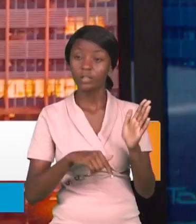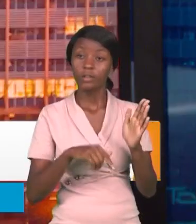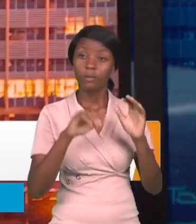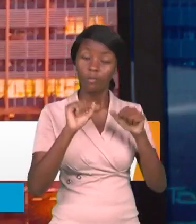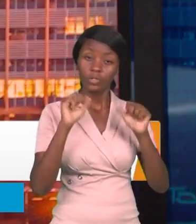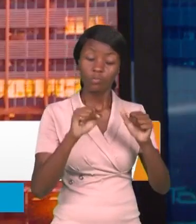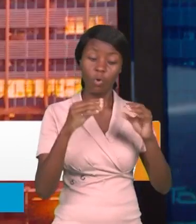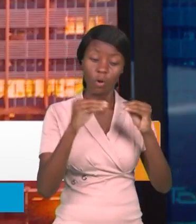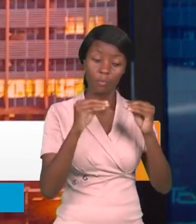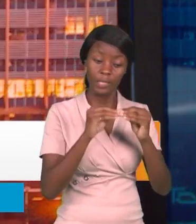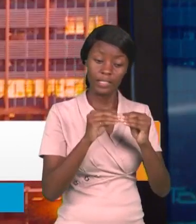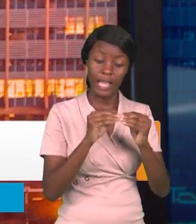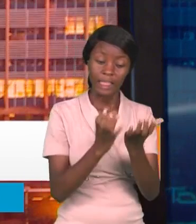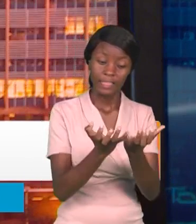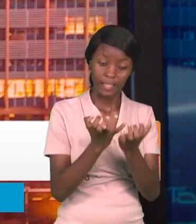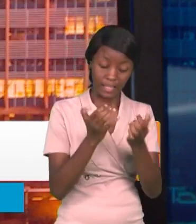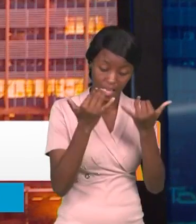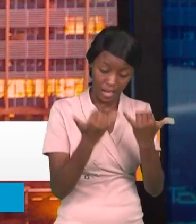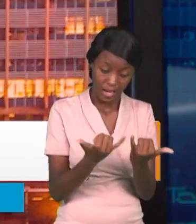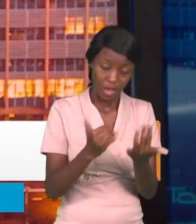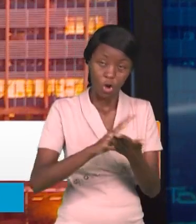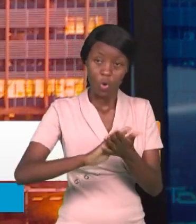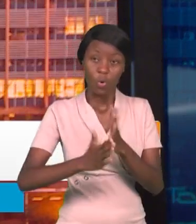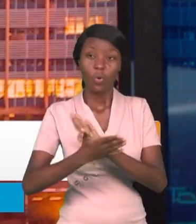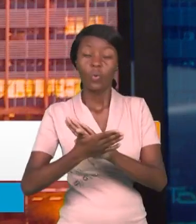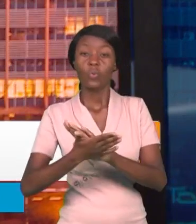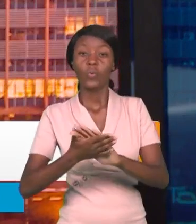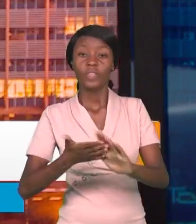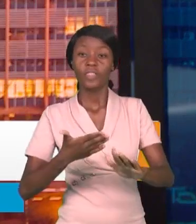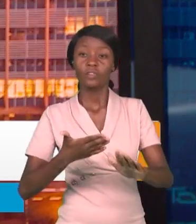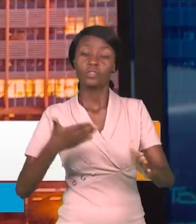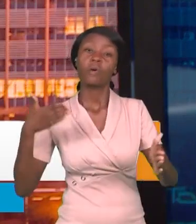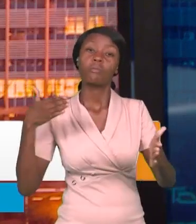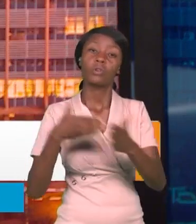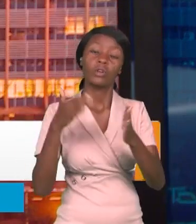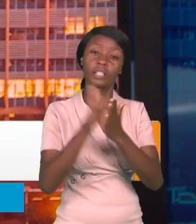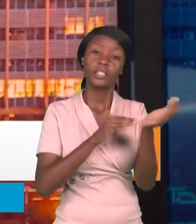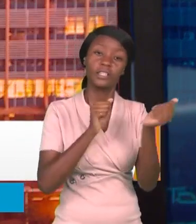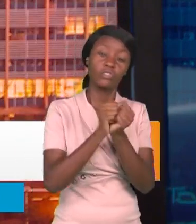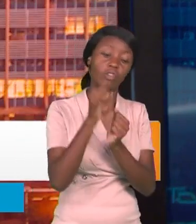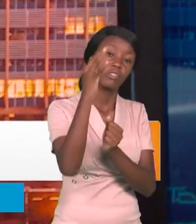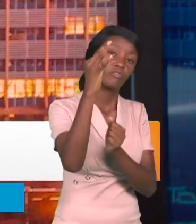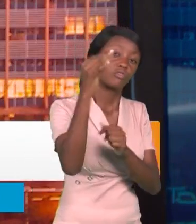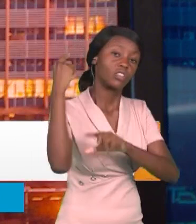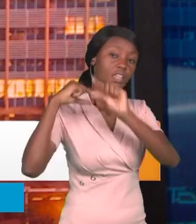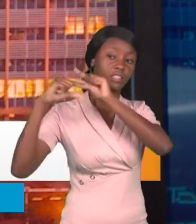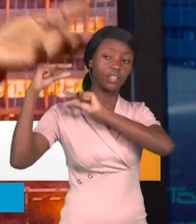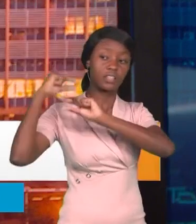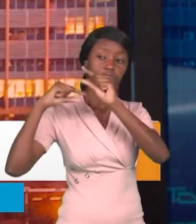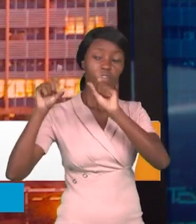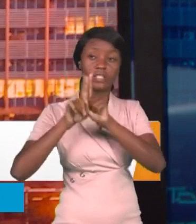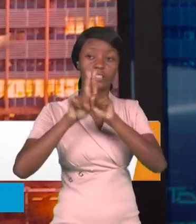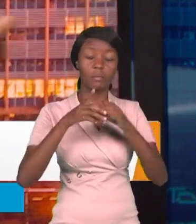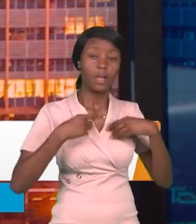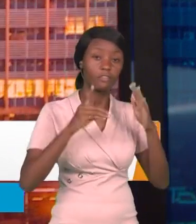the needs of the present without jeopardizing the future generations to meet their very own needs. And we have had